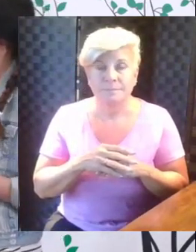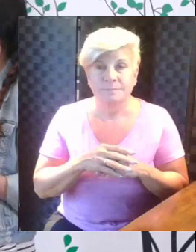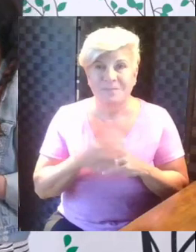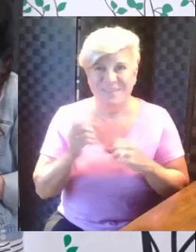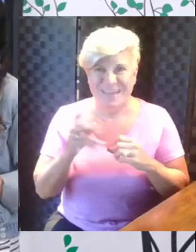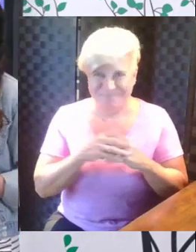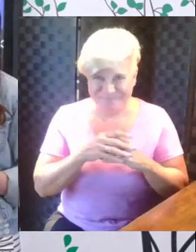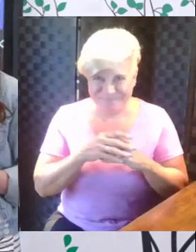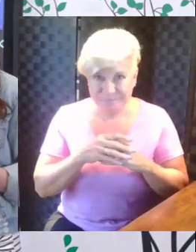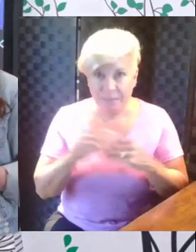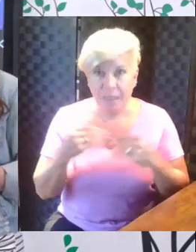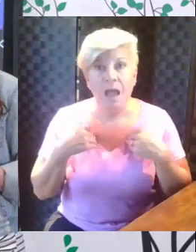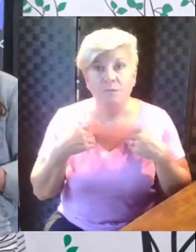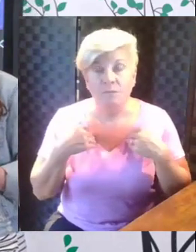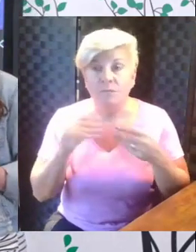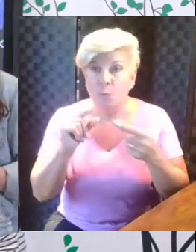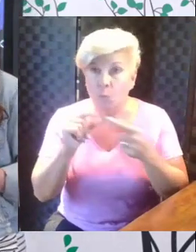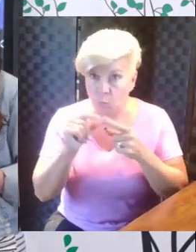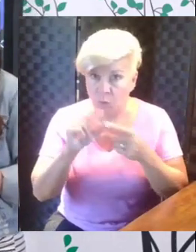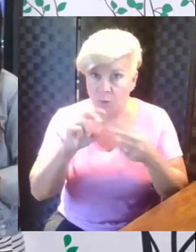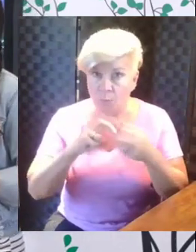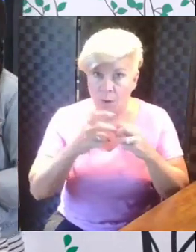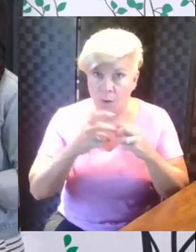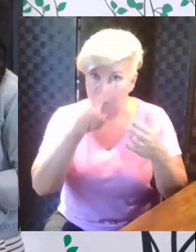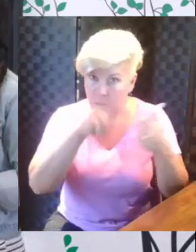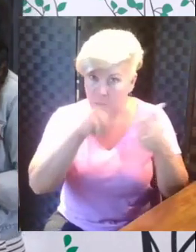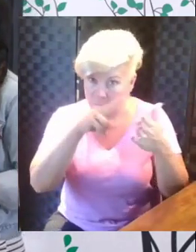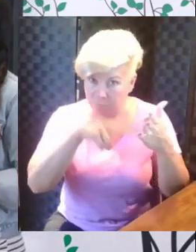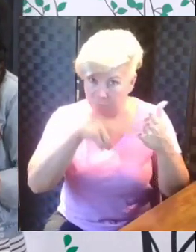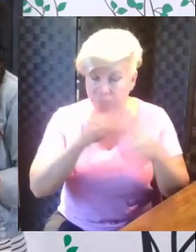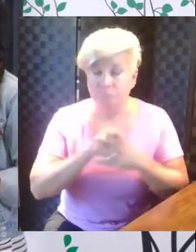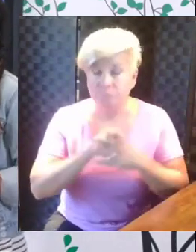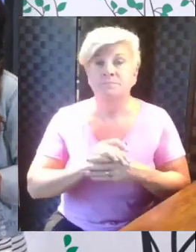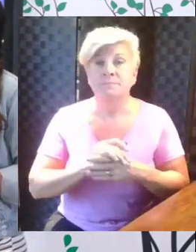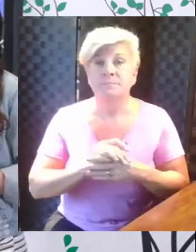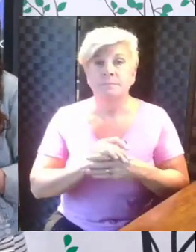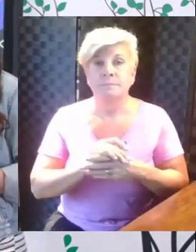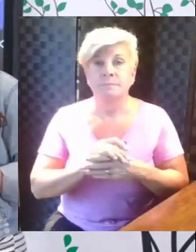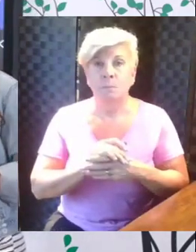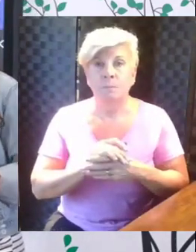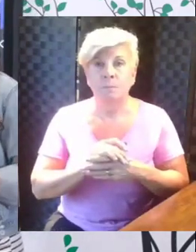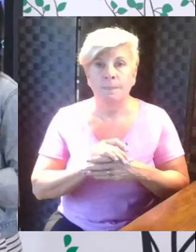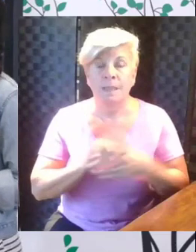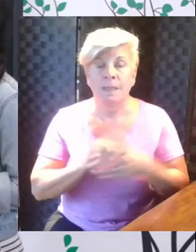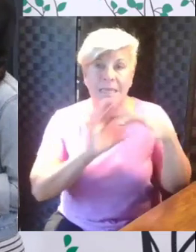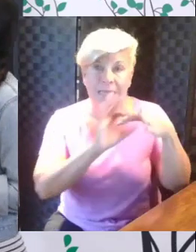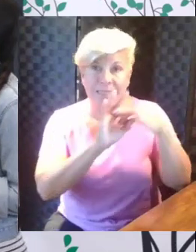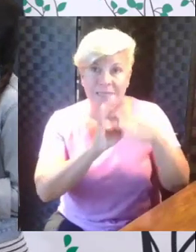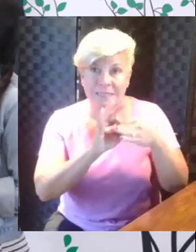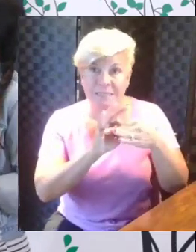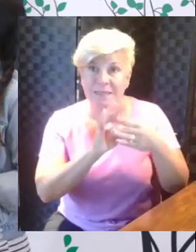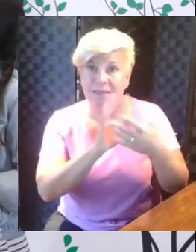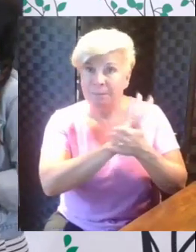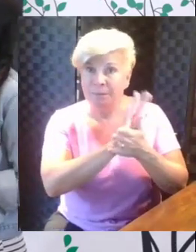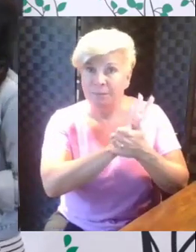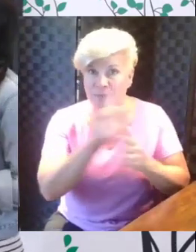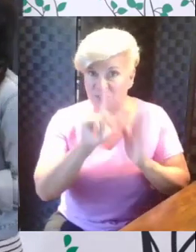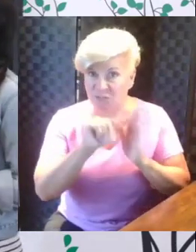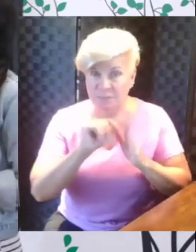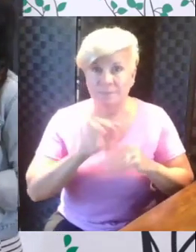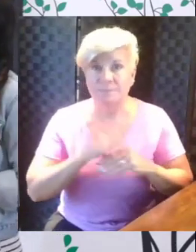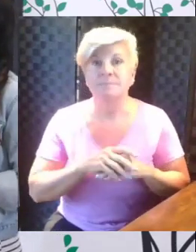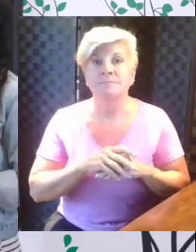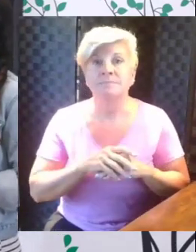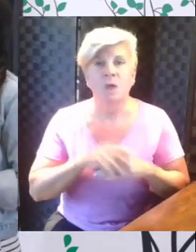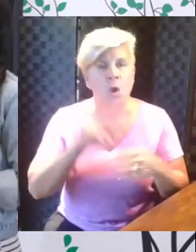All right, so we have a word problem we're going to look at first today, and it's going to go along with our video here in a minute. But